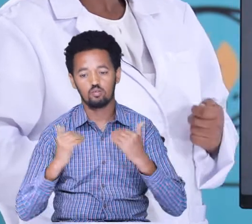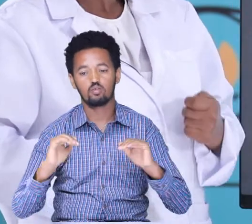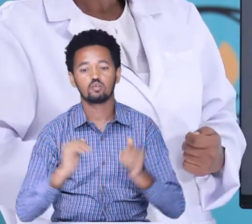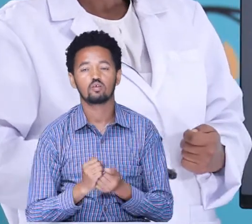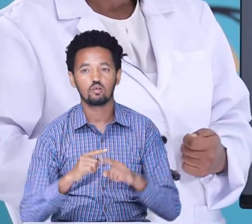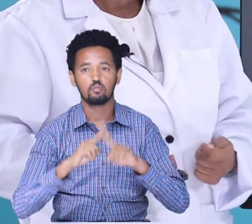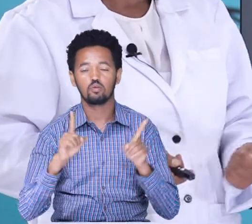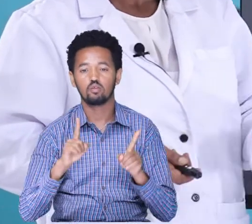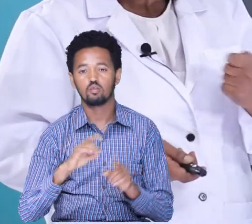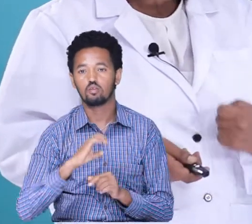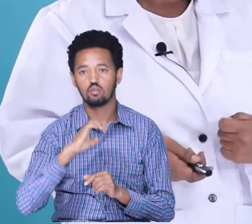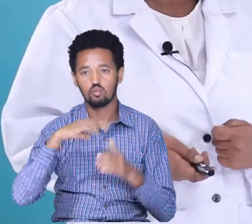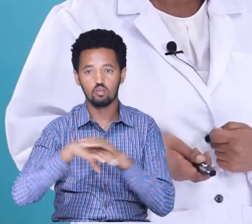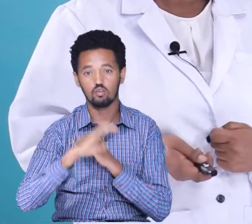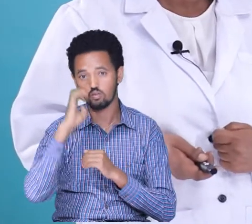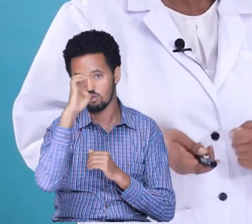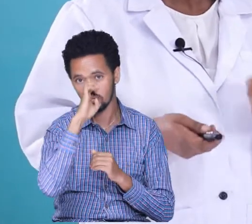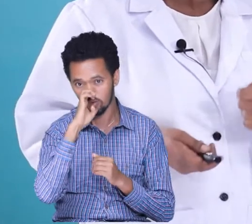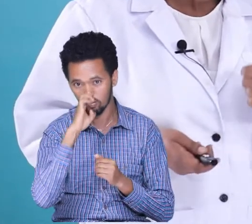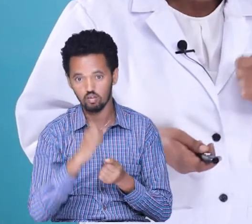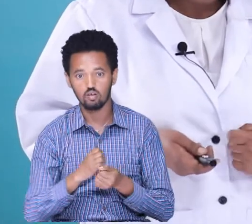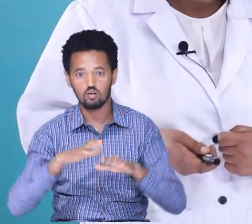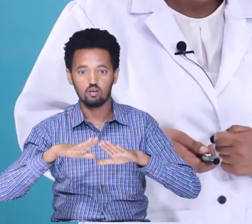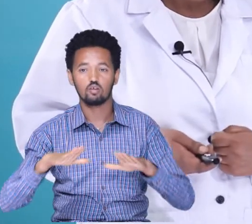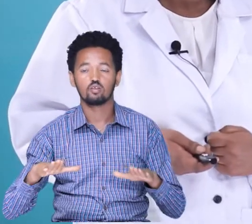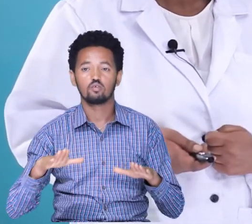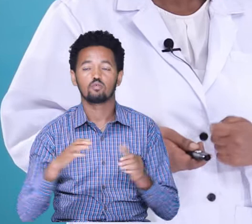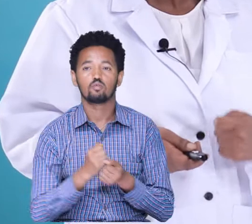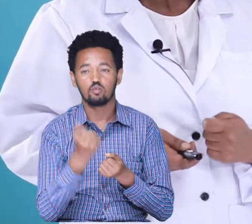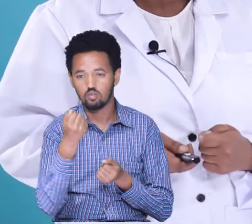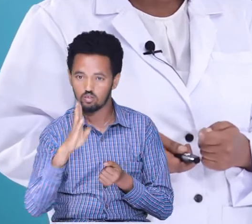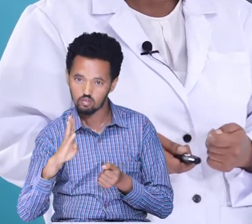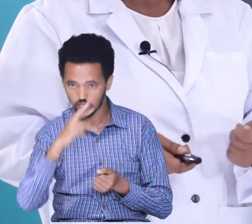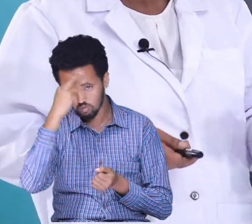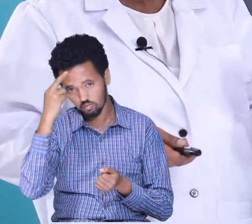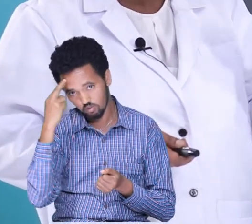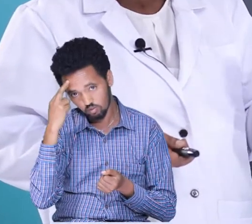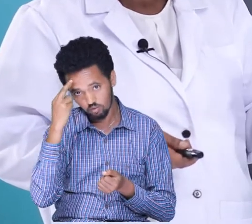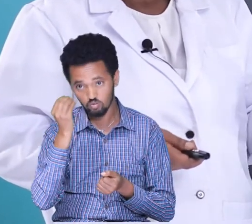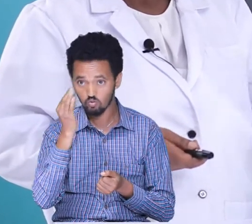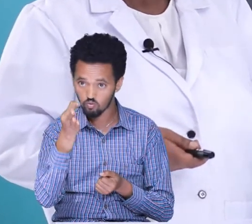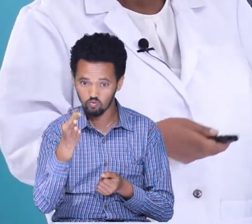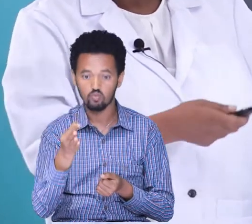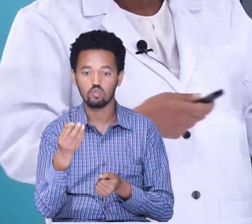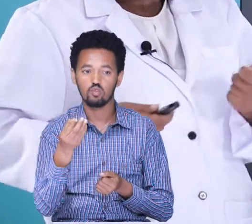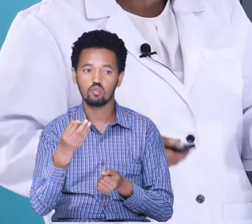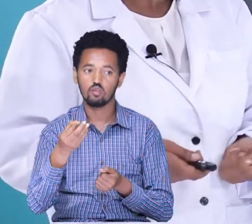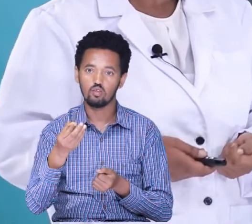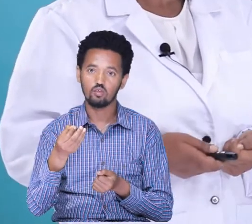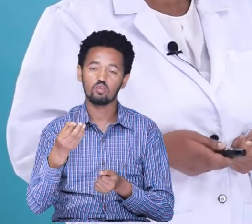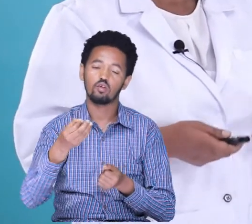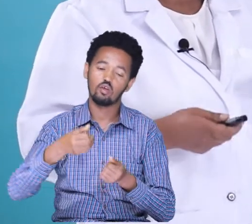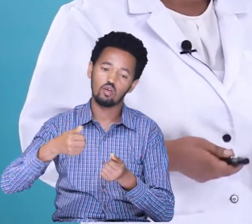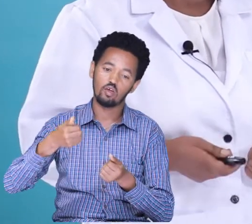But Ethiopia receives summer rainfall because of the area is near